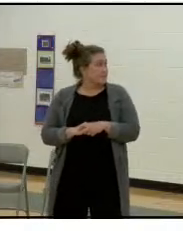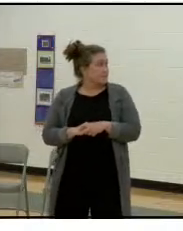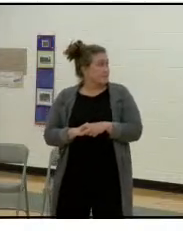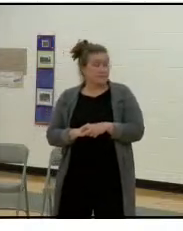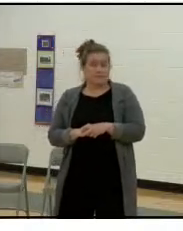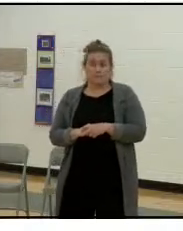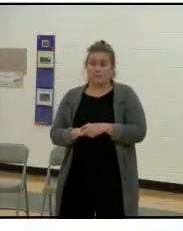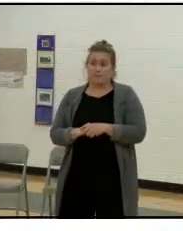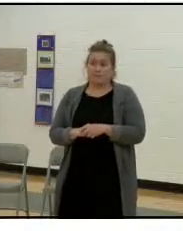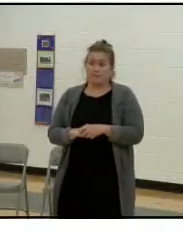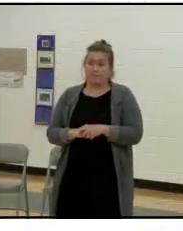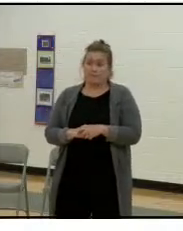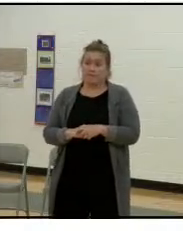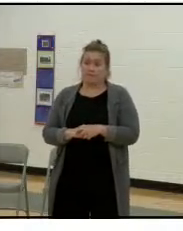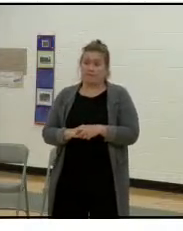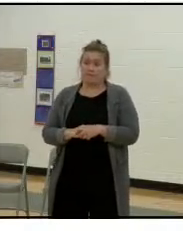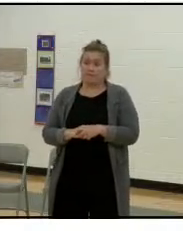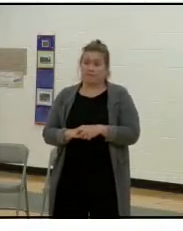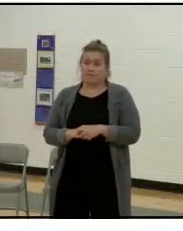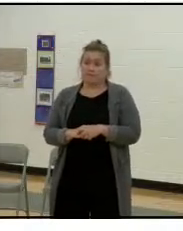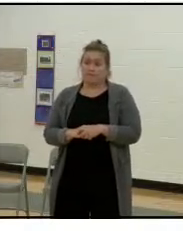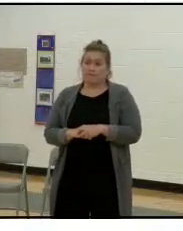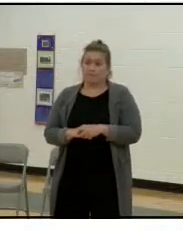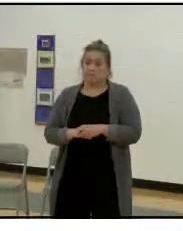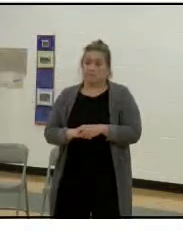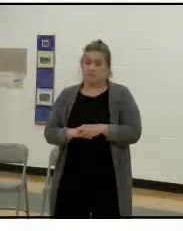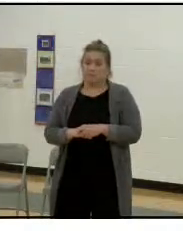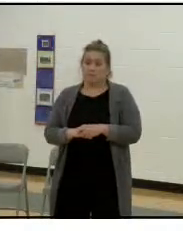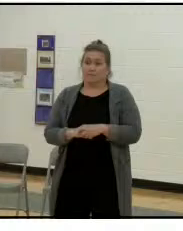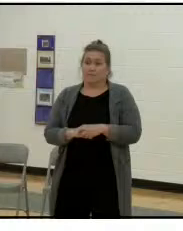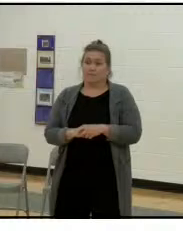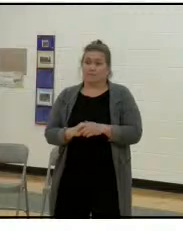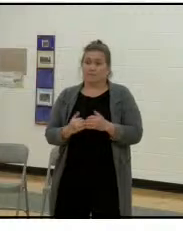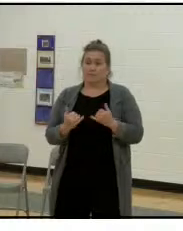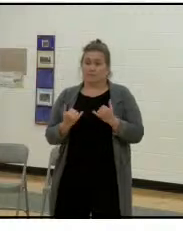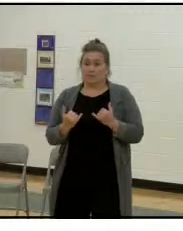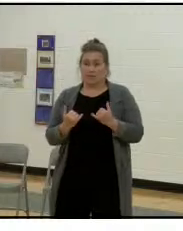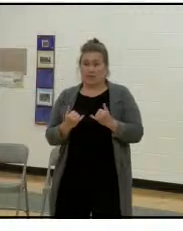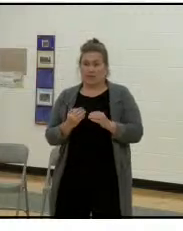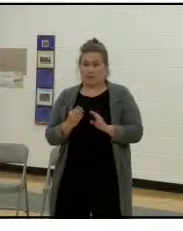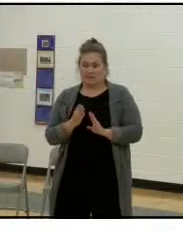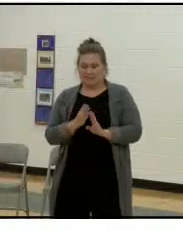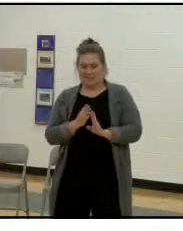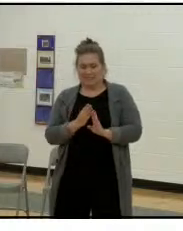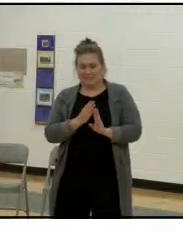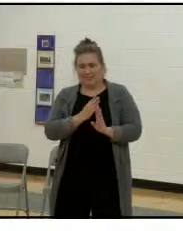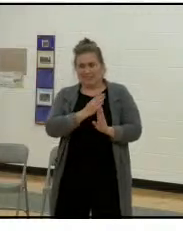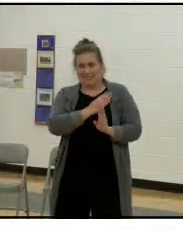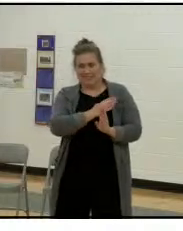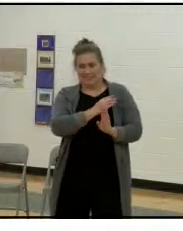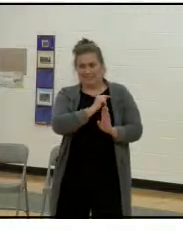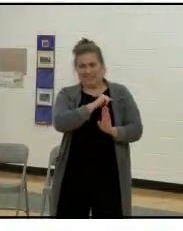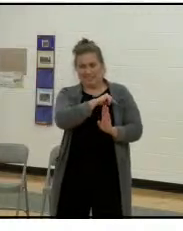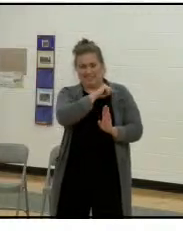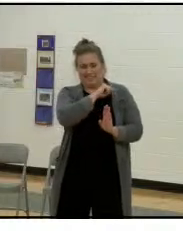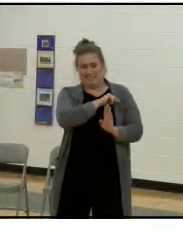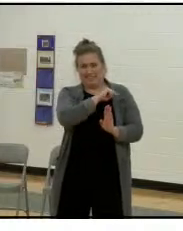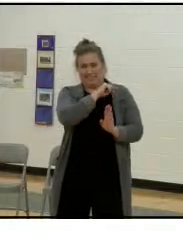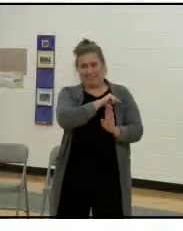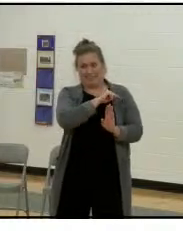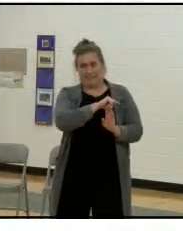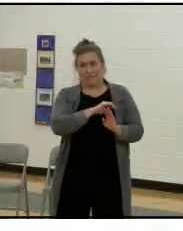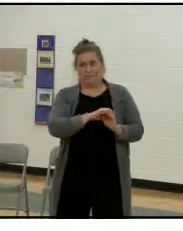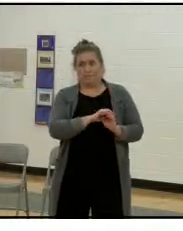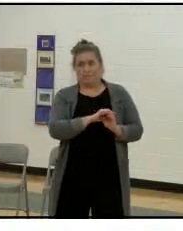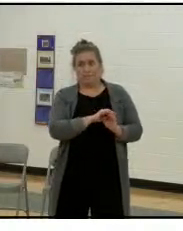And then kind of moving counterclockwise along our route through the site, stepping